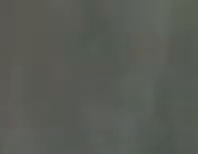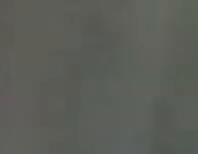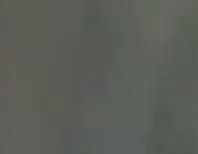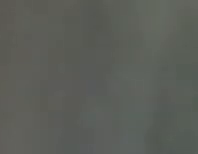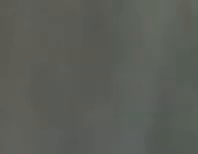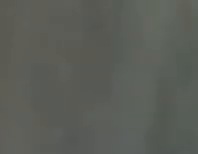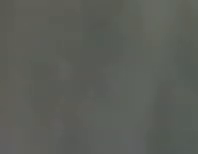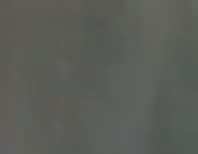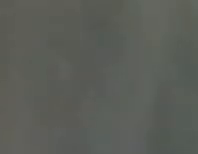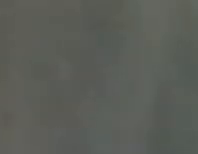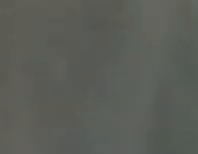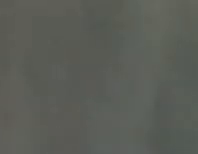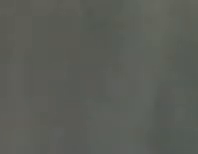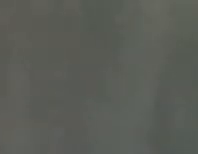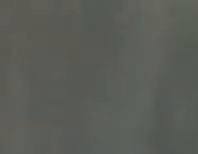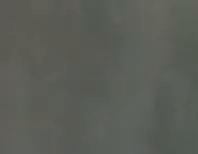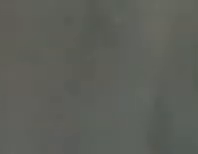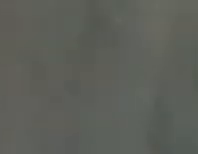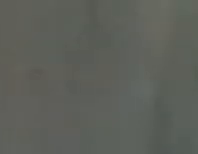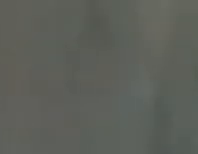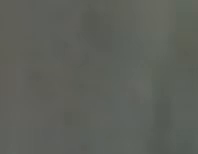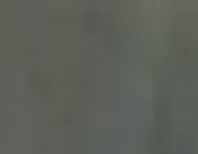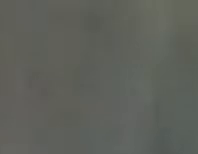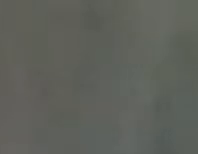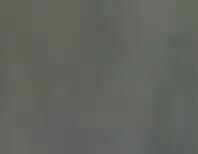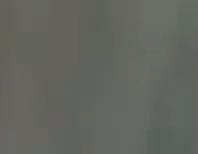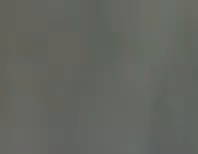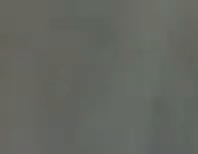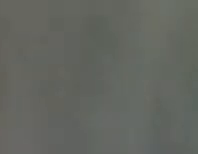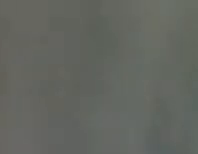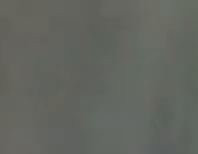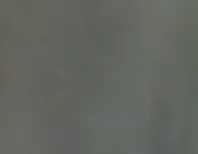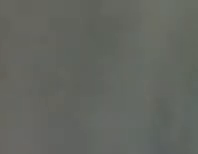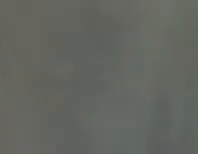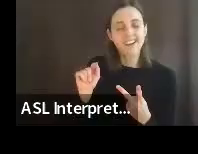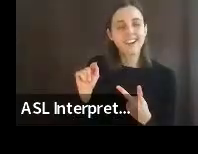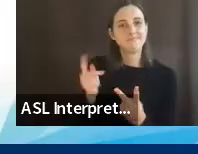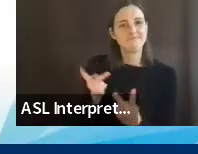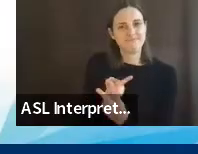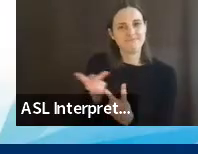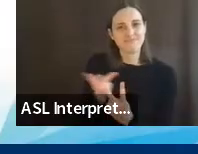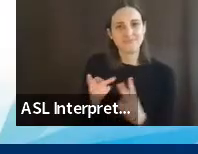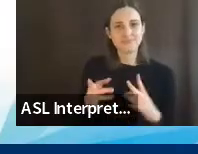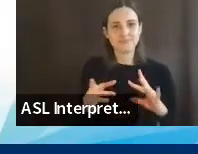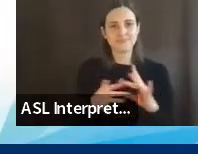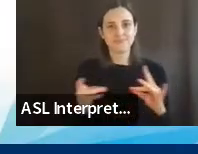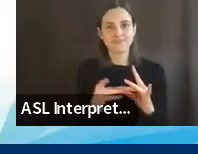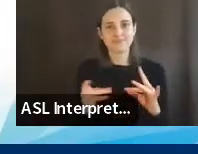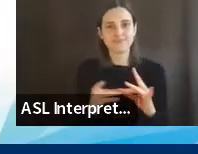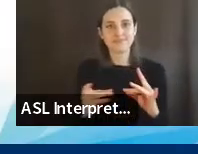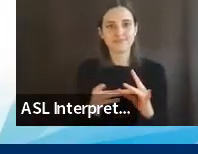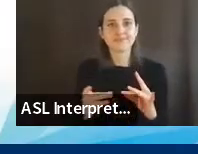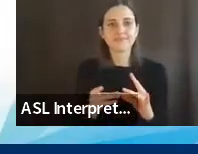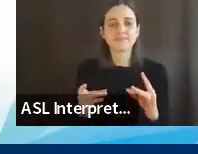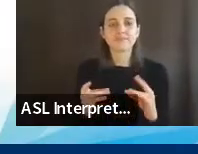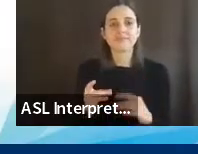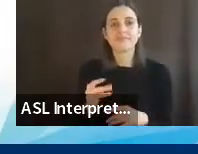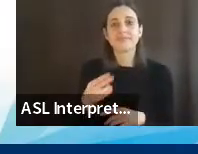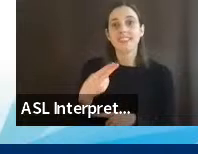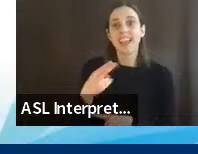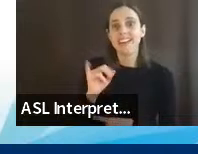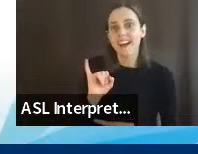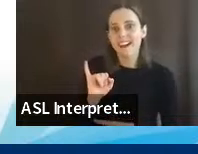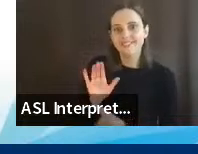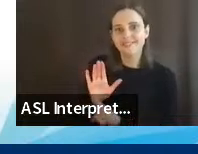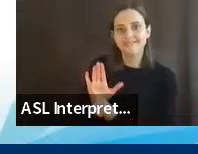and Jana did such a nice job of starting to introduce the Hayden Island Marine Drive feedback. And that's